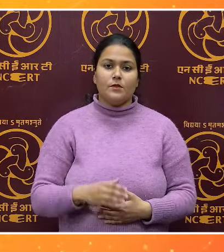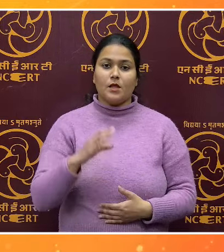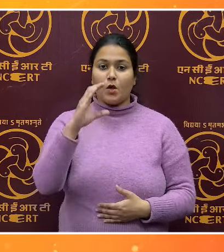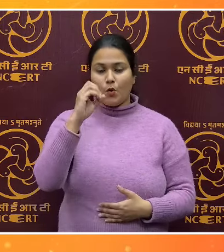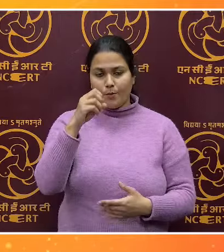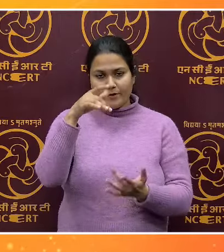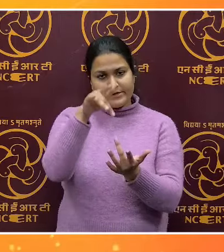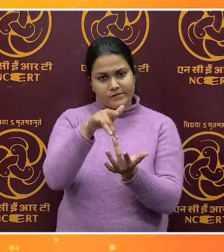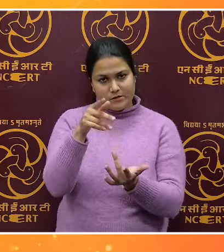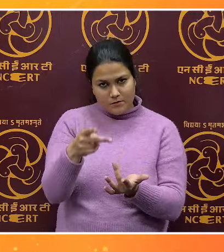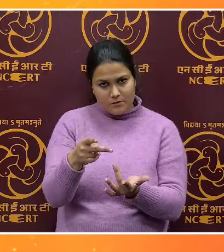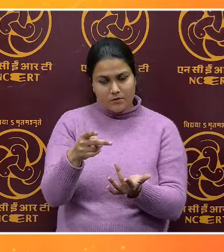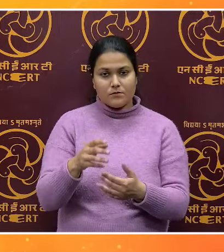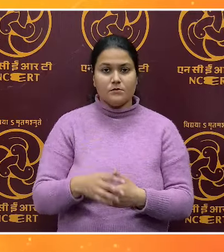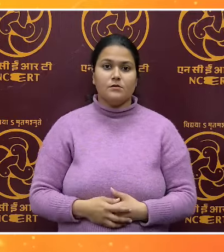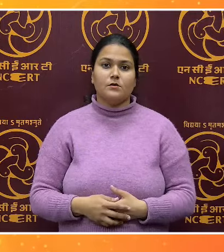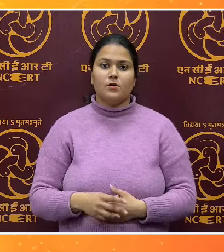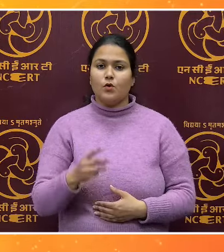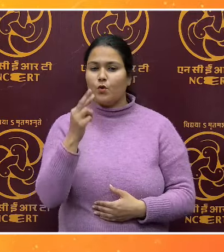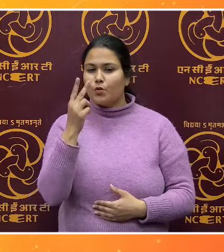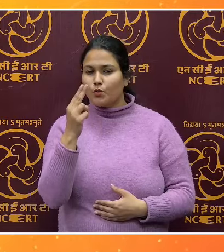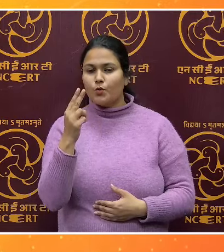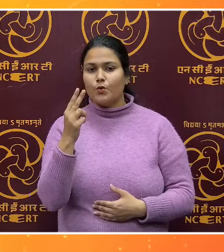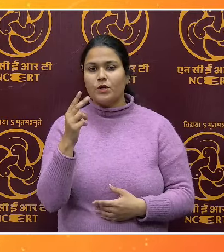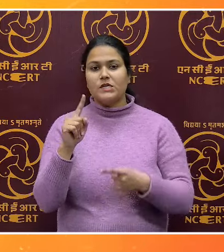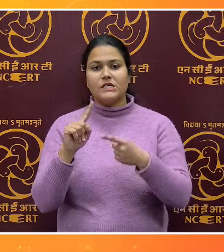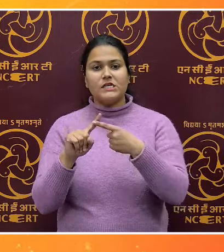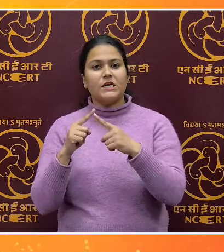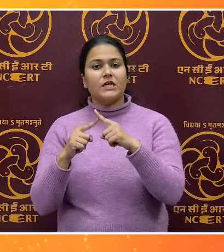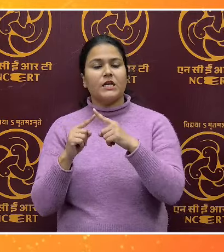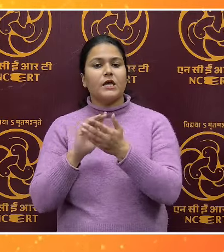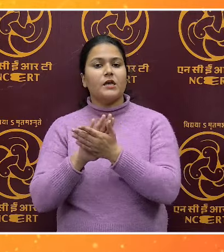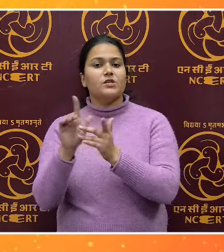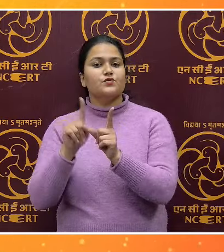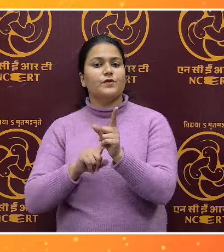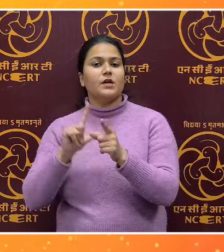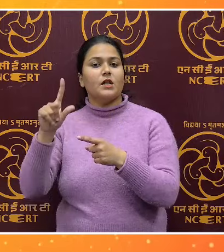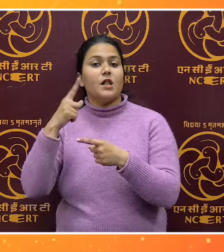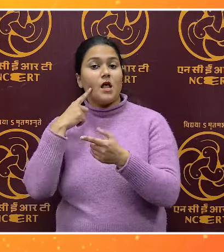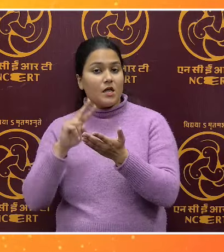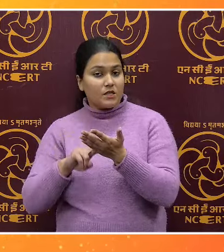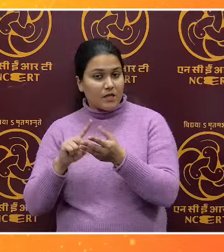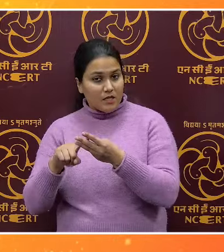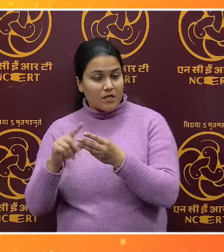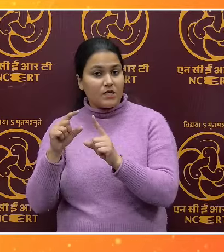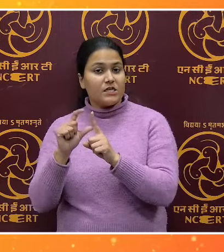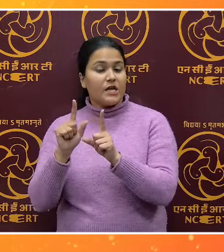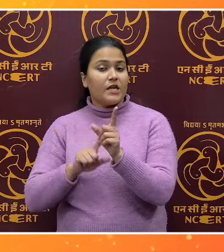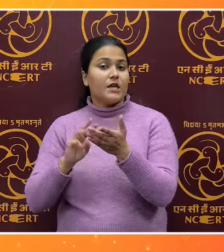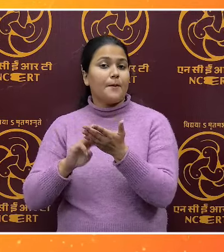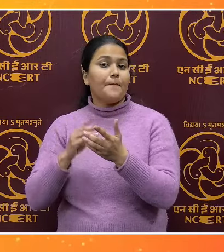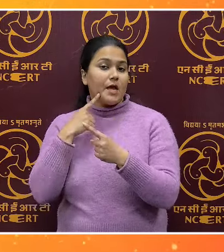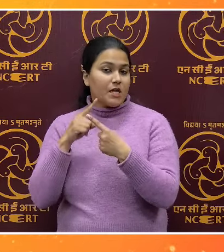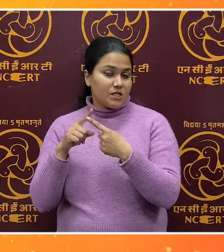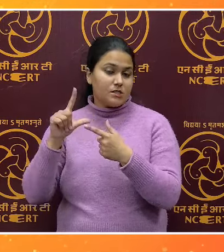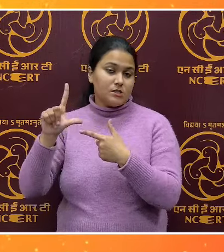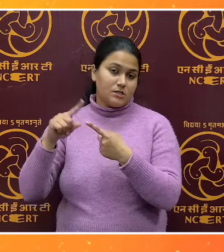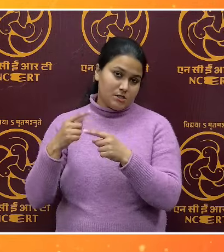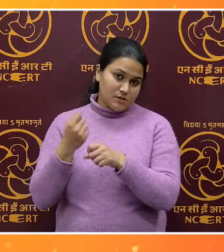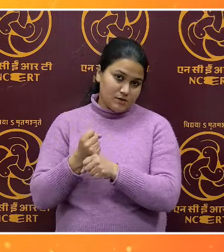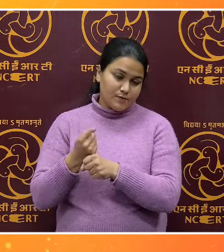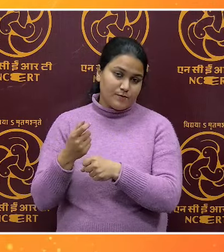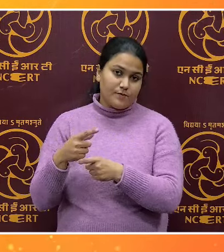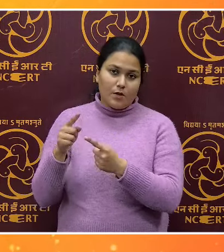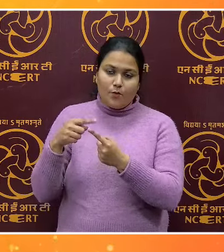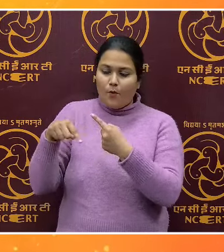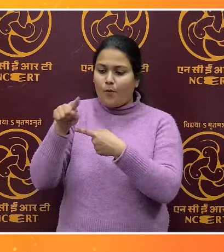metal and 2 ethylene diamine ligands surrounding to the metal copper and forming a ring kind